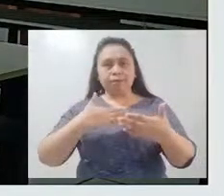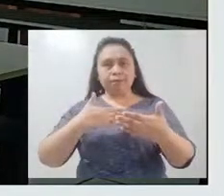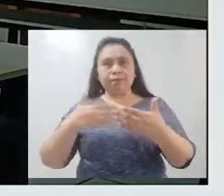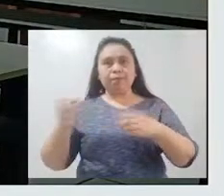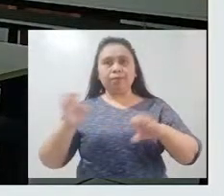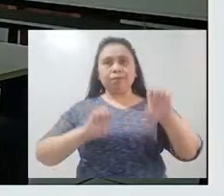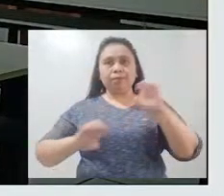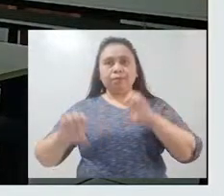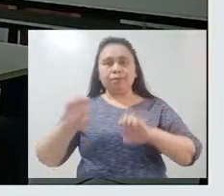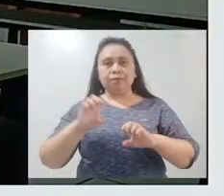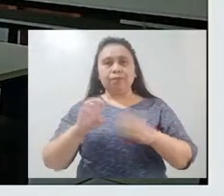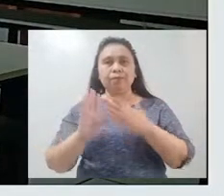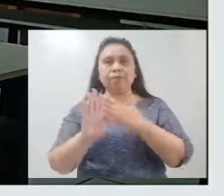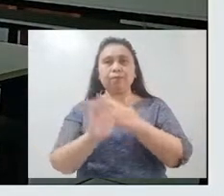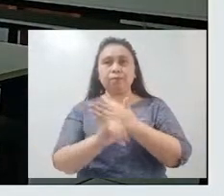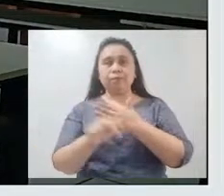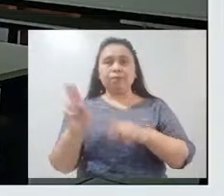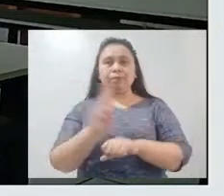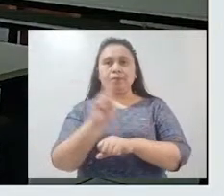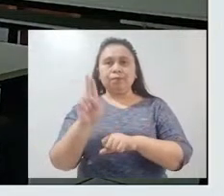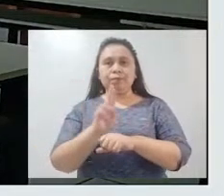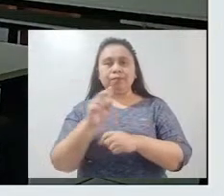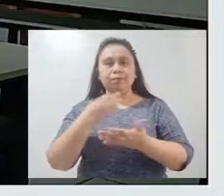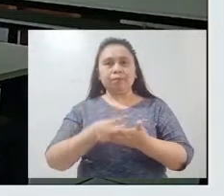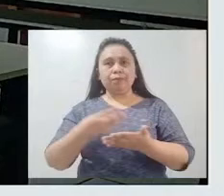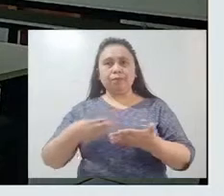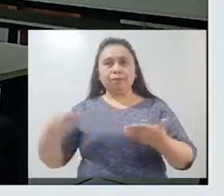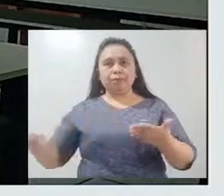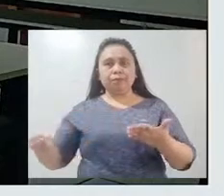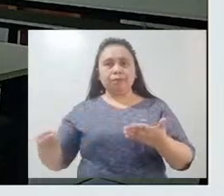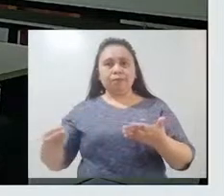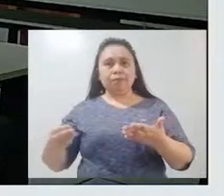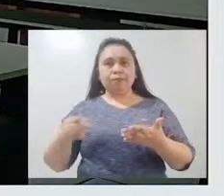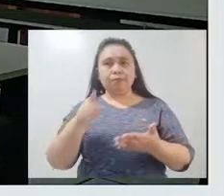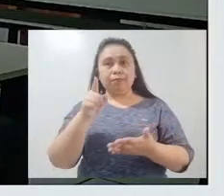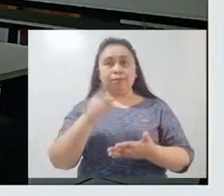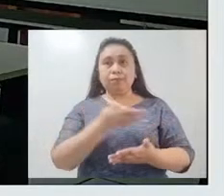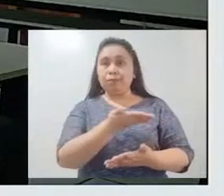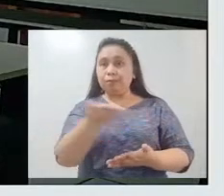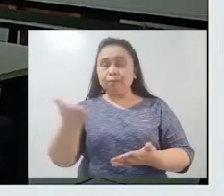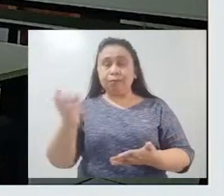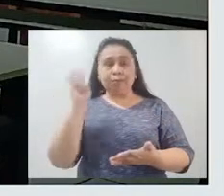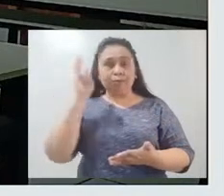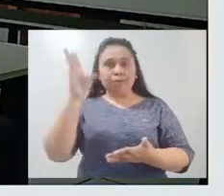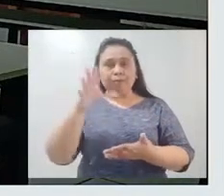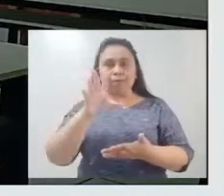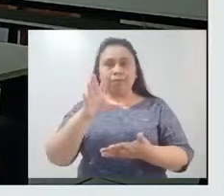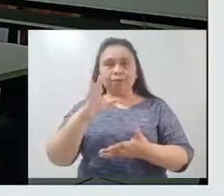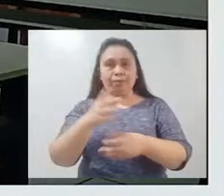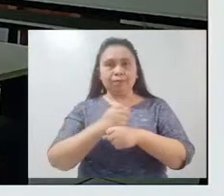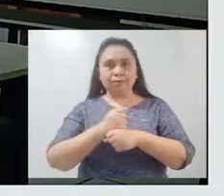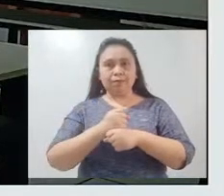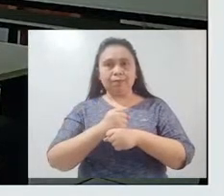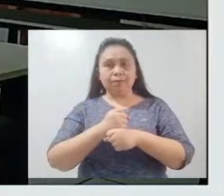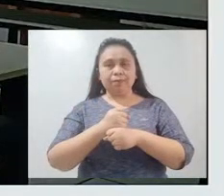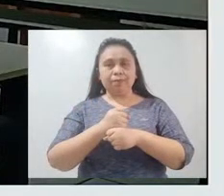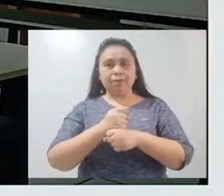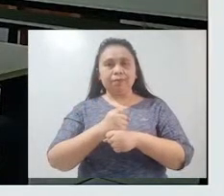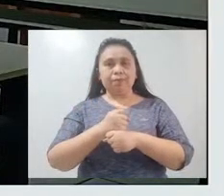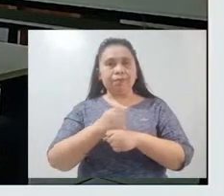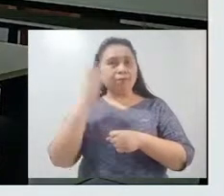experiment. By using these materials, you will get a first-hand learning experience